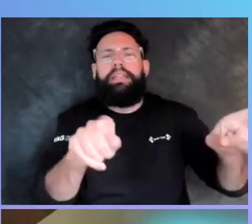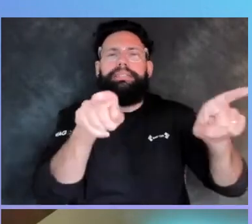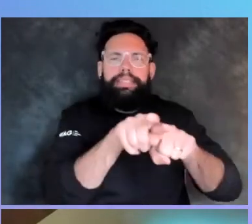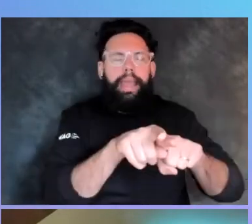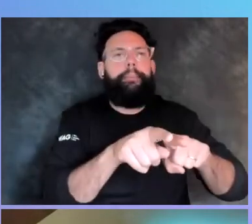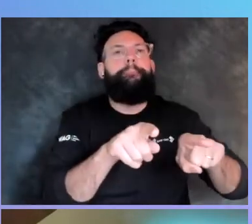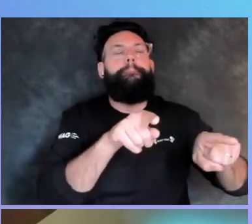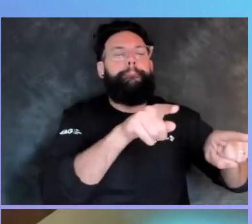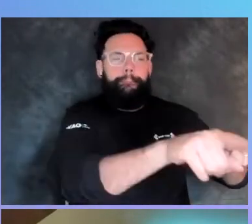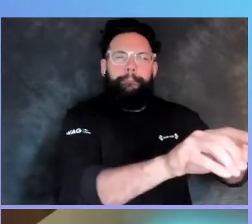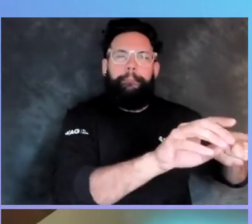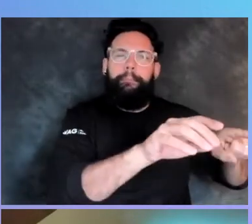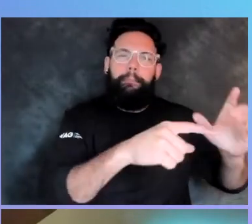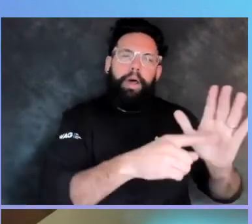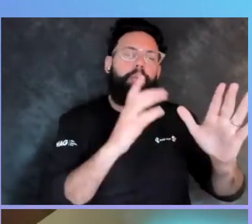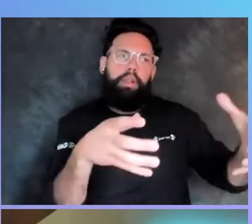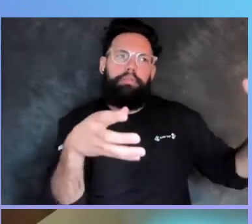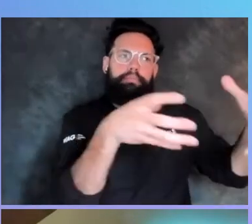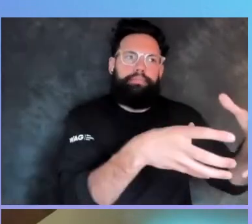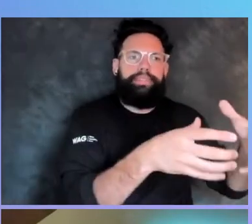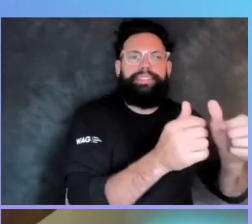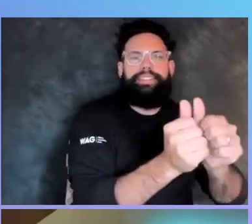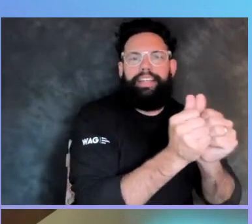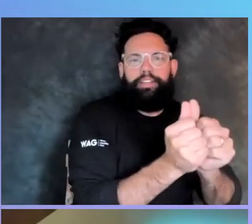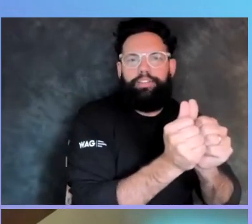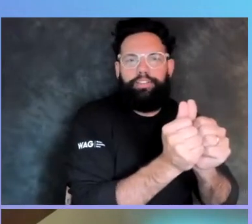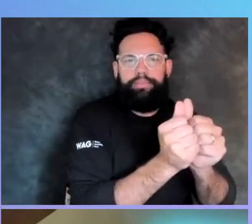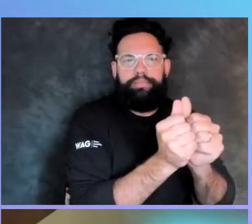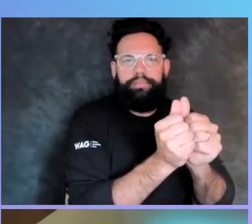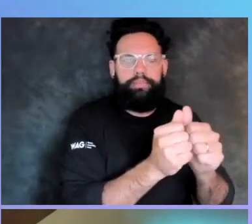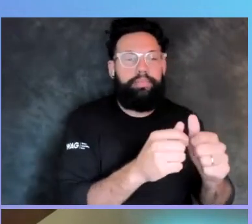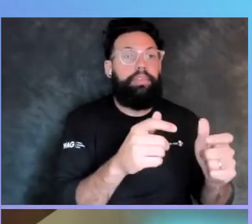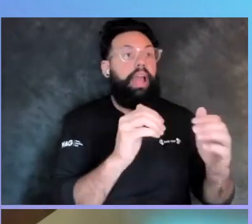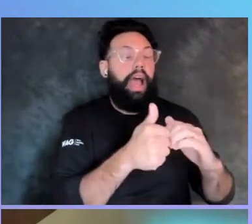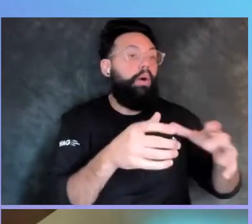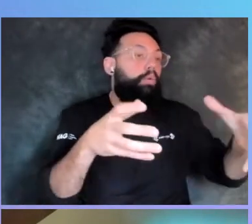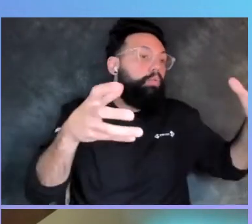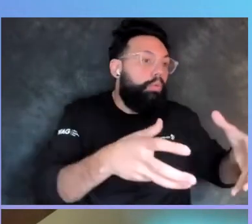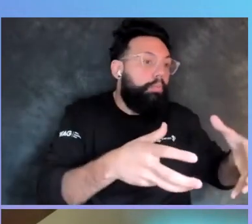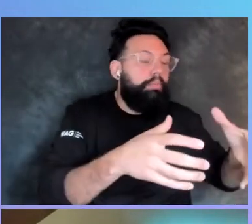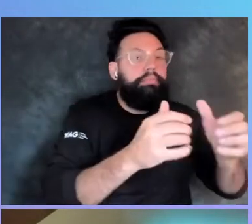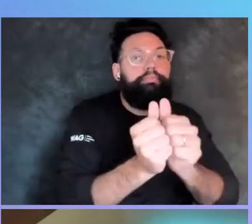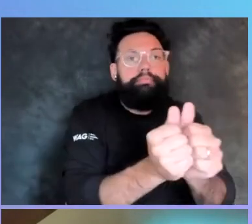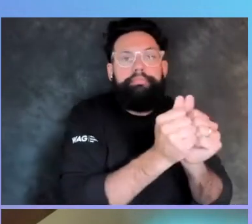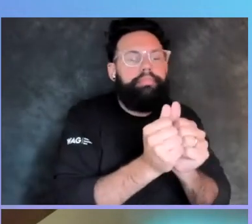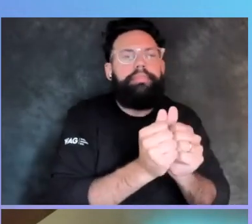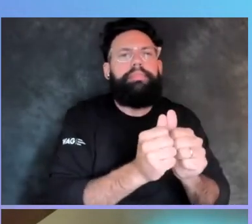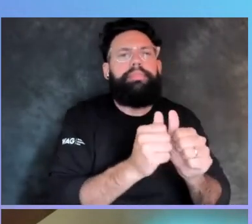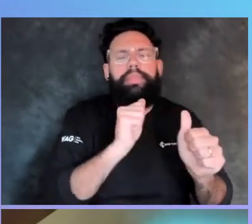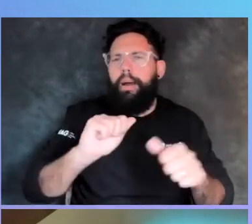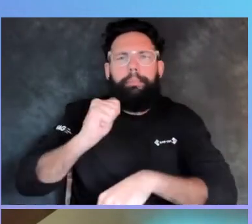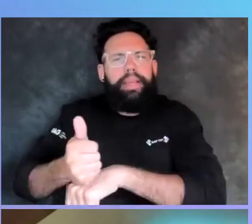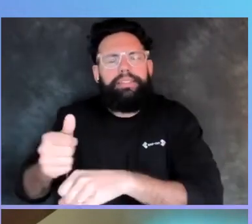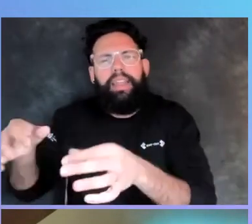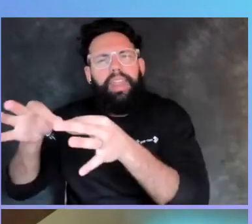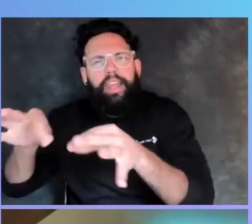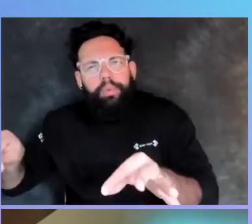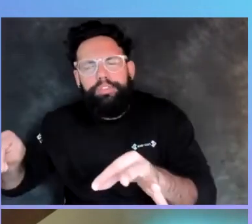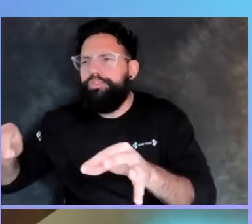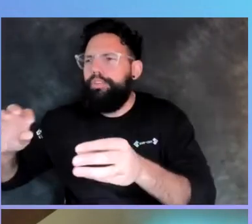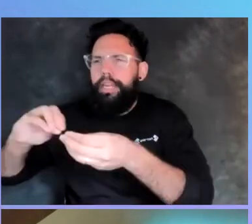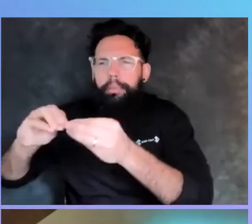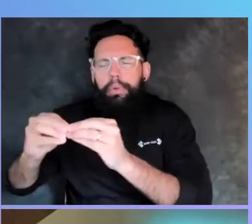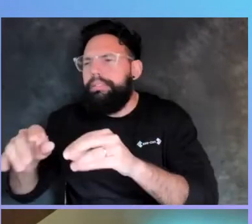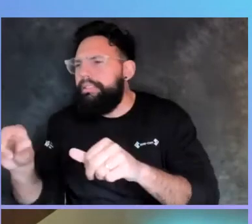together. So this results in a graph that is grouped together not by language or by alphabetical order, but it's positioned